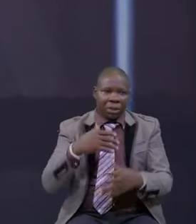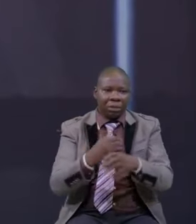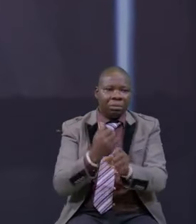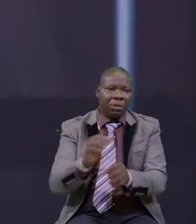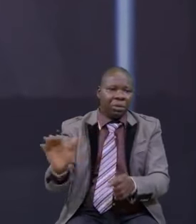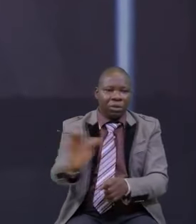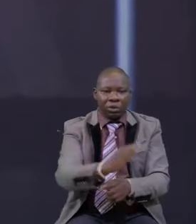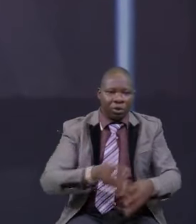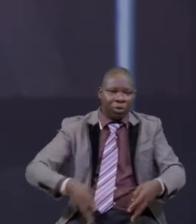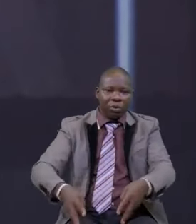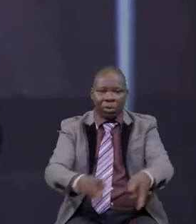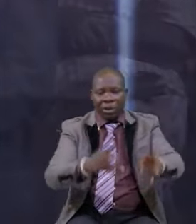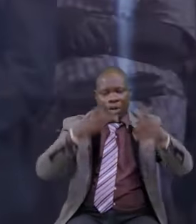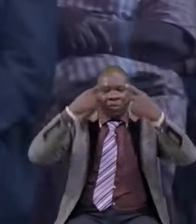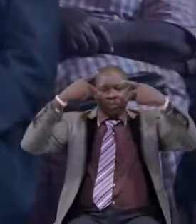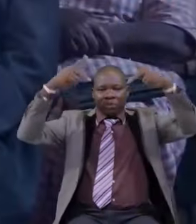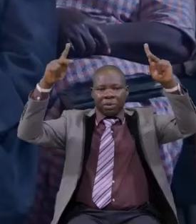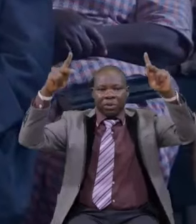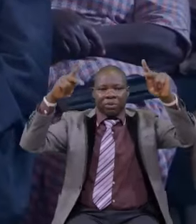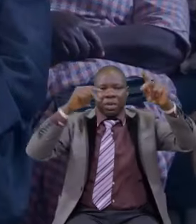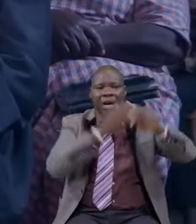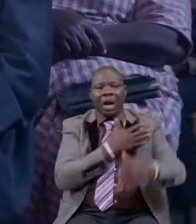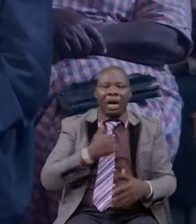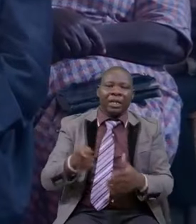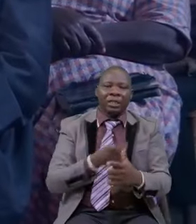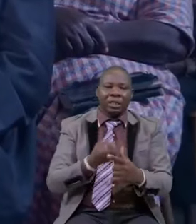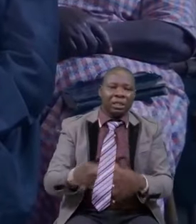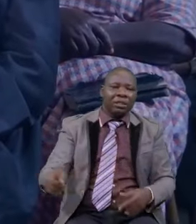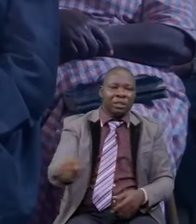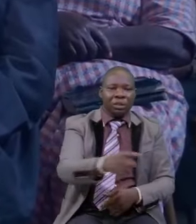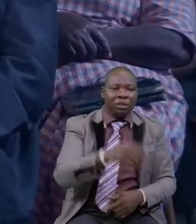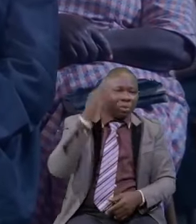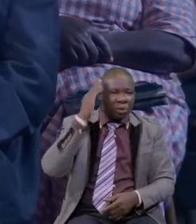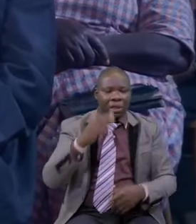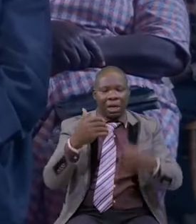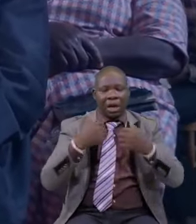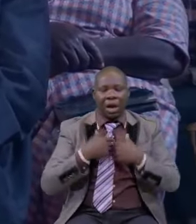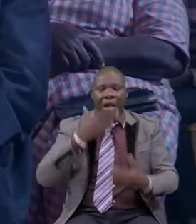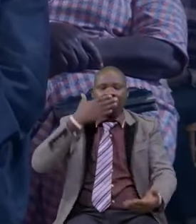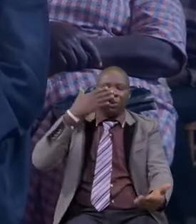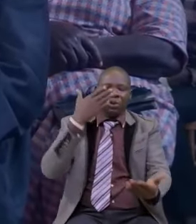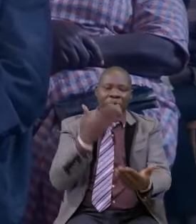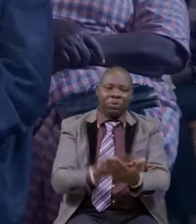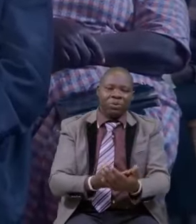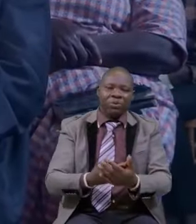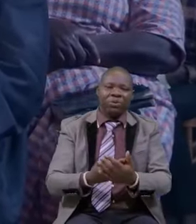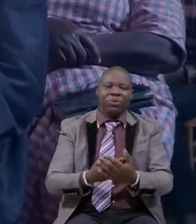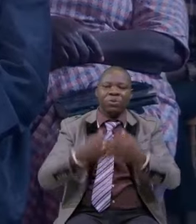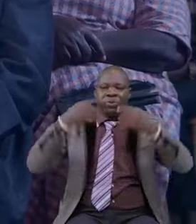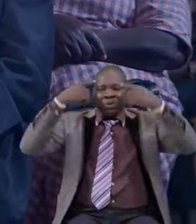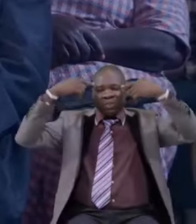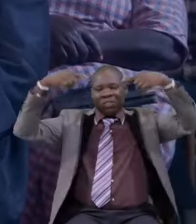make thy way prosperous, and then thou shalt have